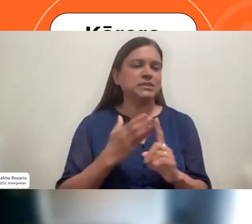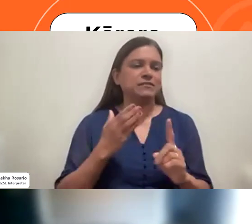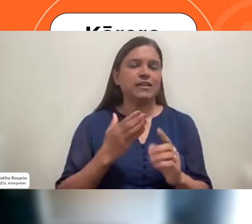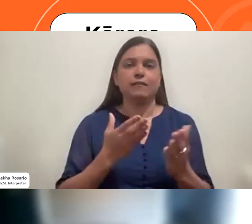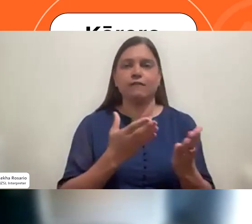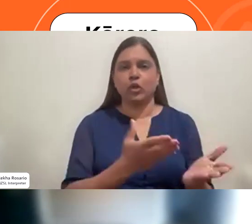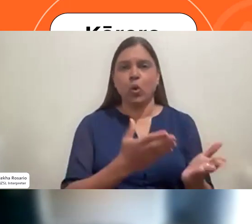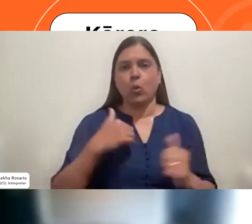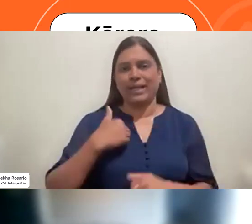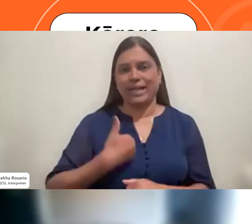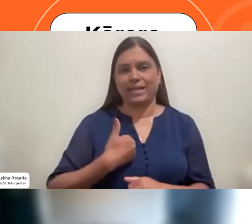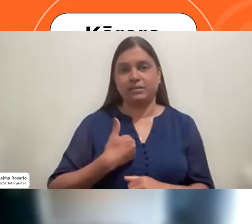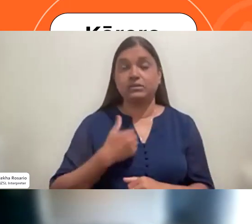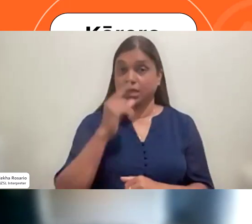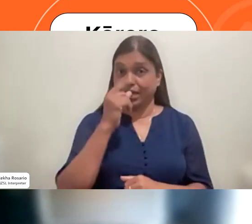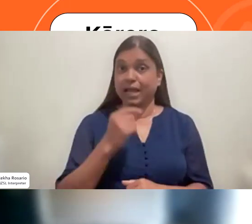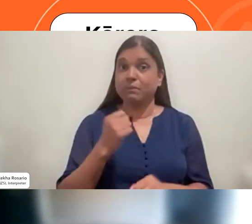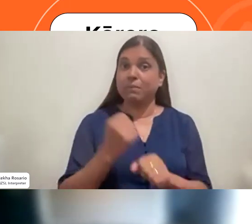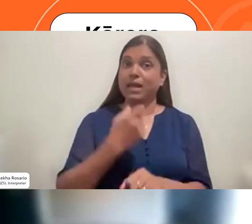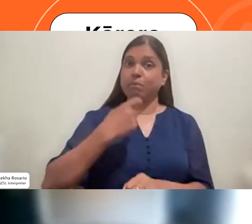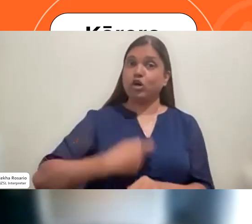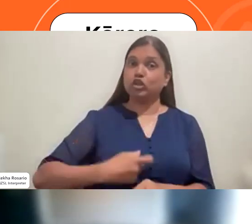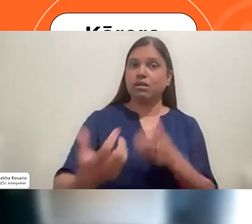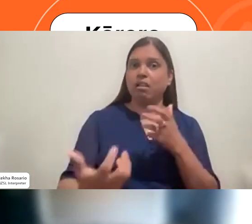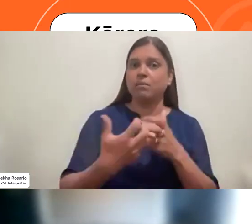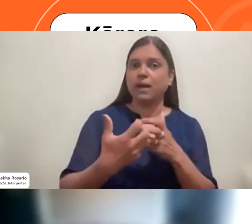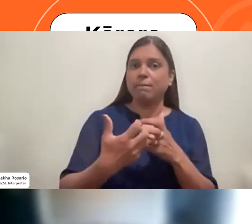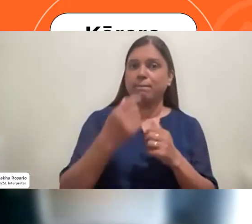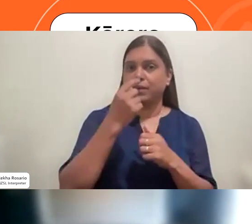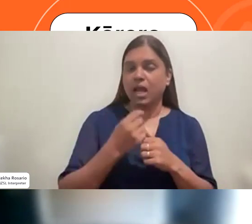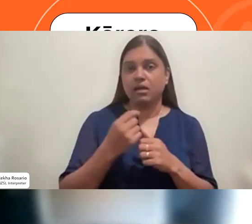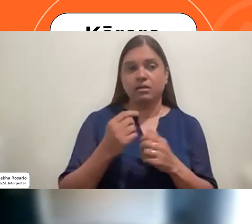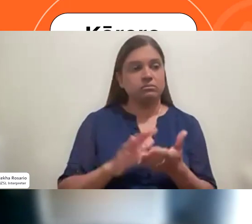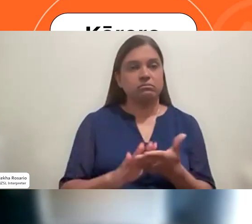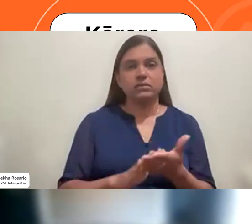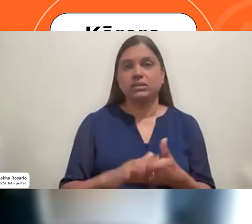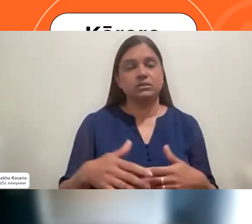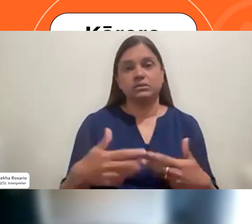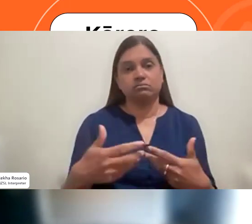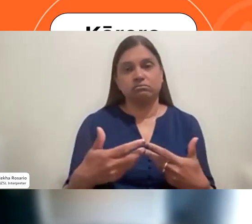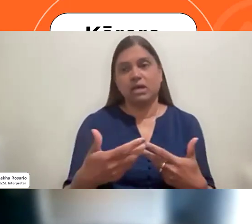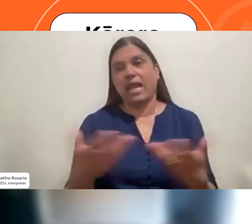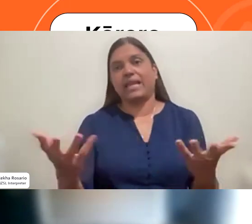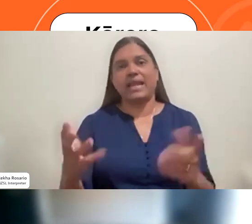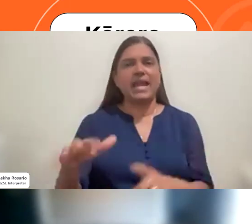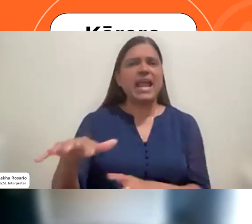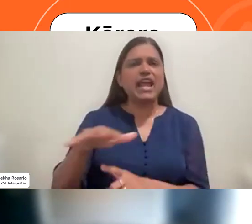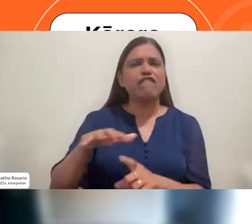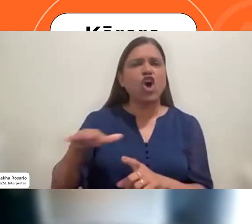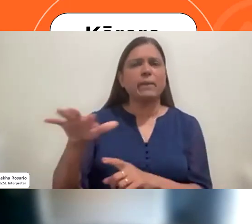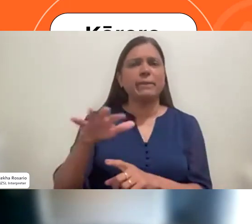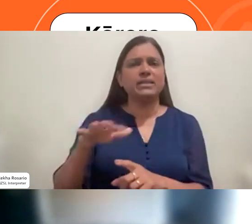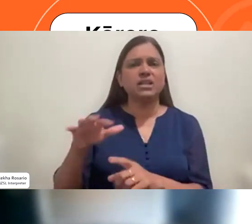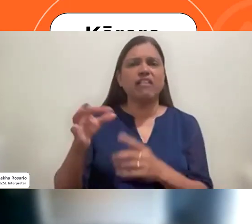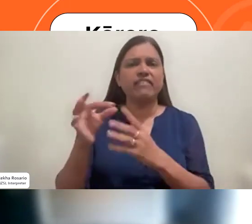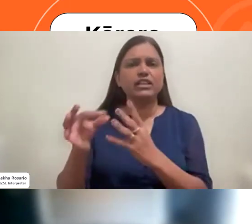personalizable. So we give these presets, but anyone can go in and change these weightings for any environmental feature of how difficult they